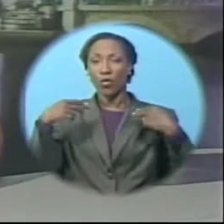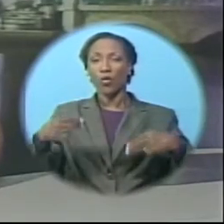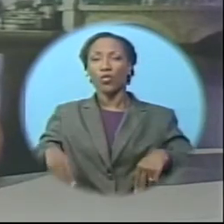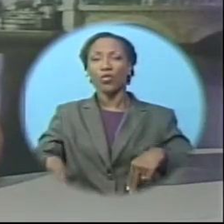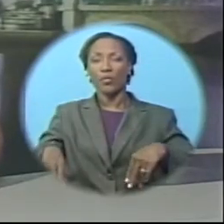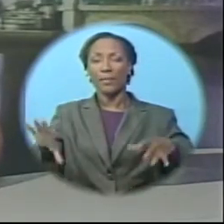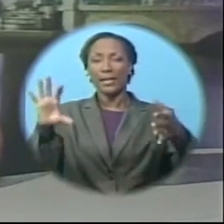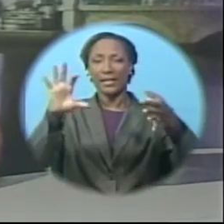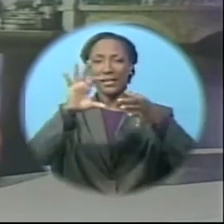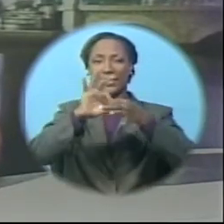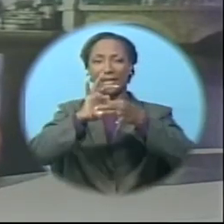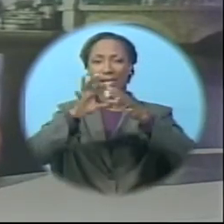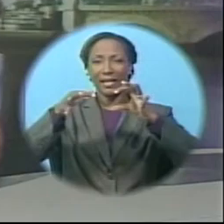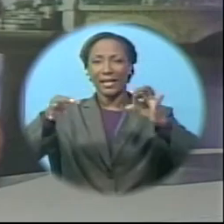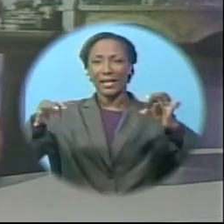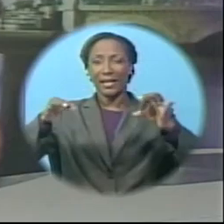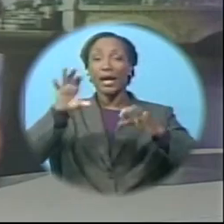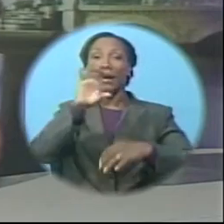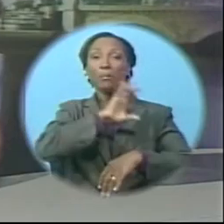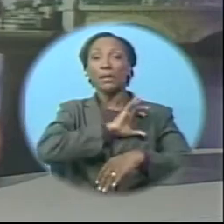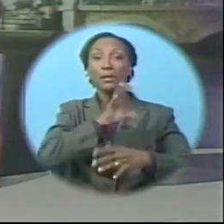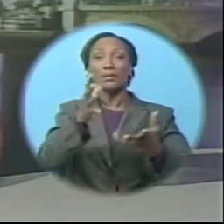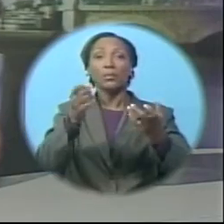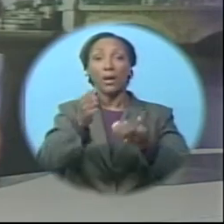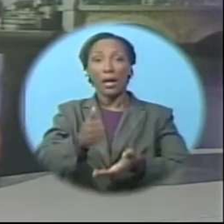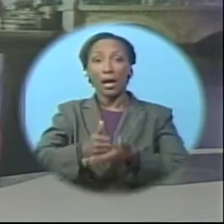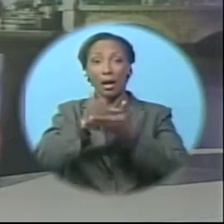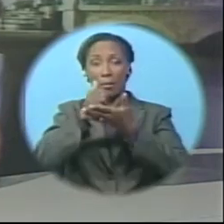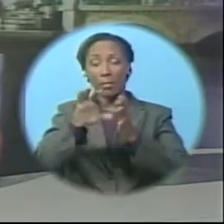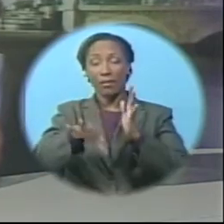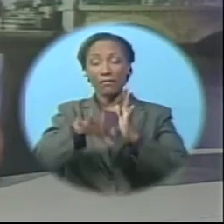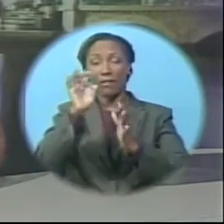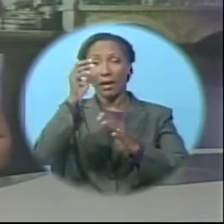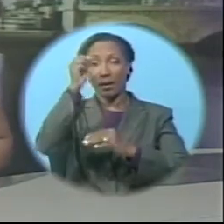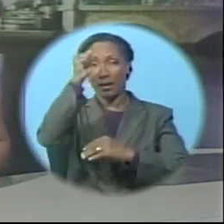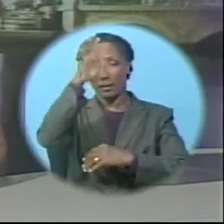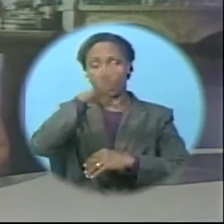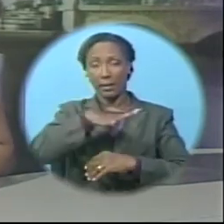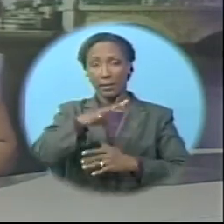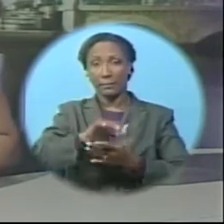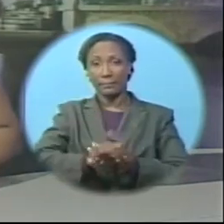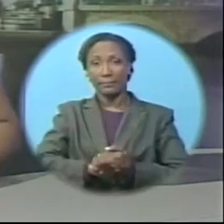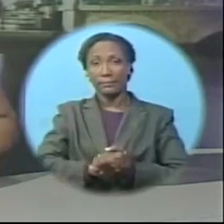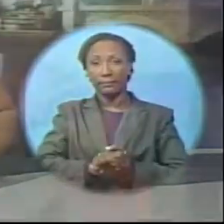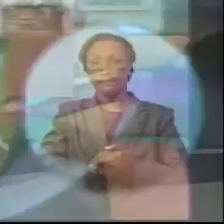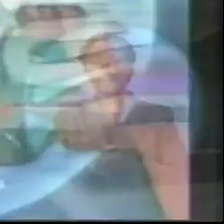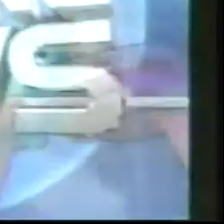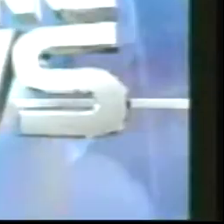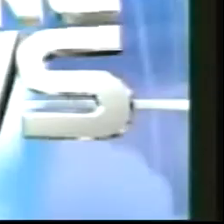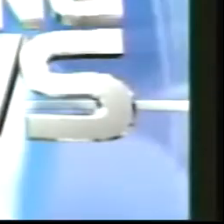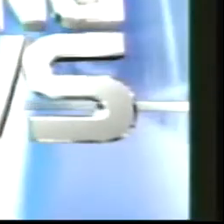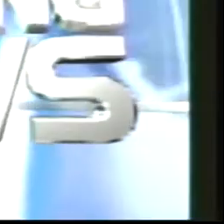link, and the police are seeking your help to identify two wanted men. Stay with us.